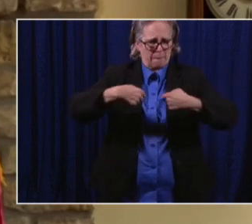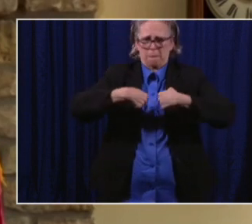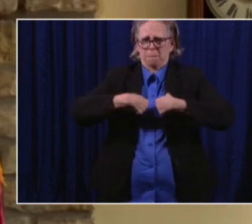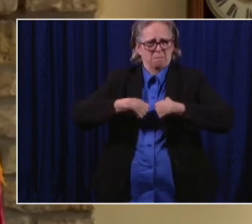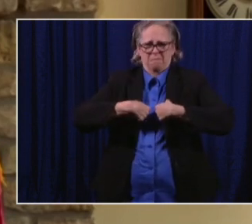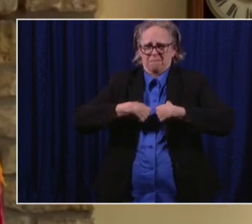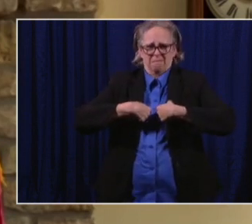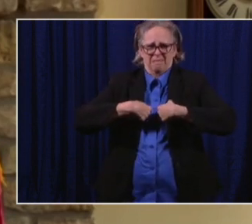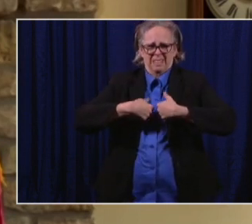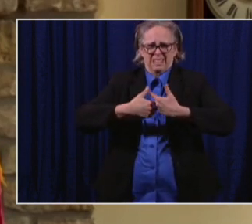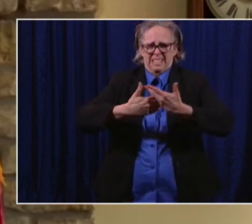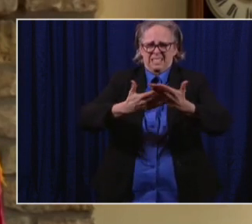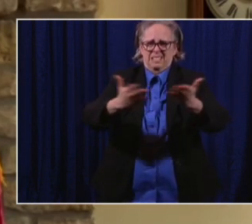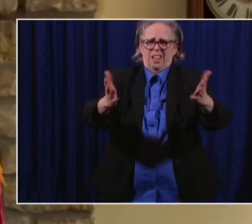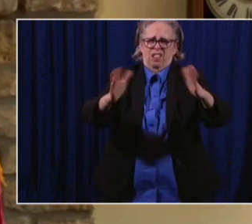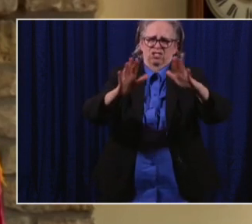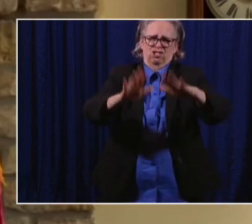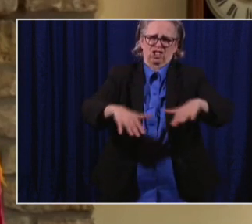going through.